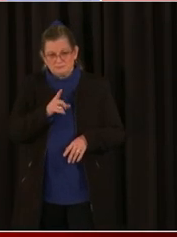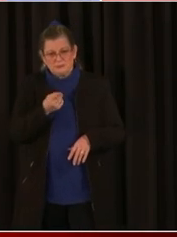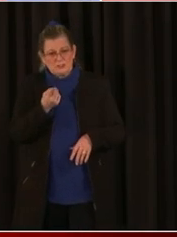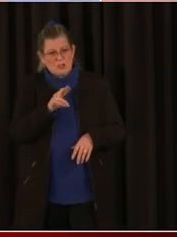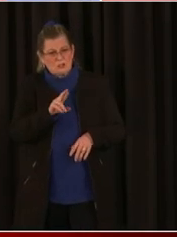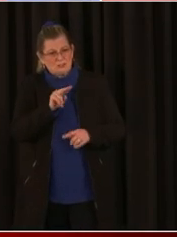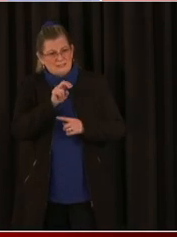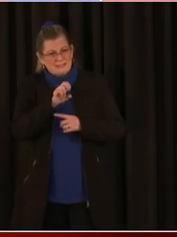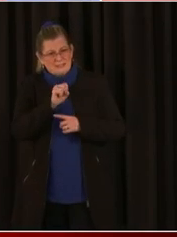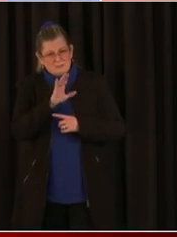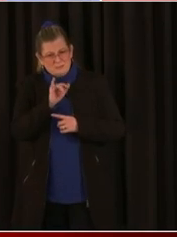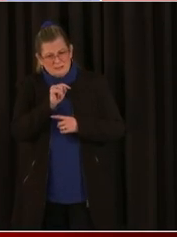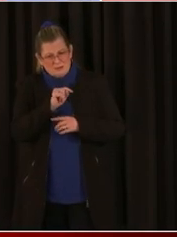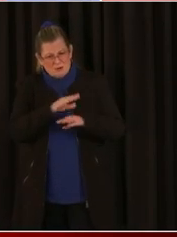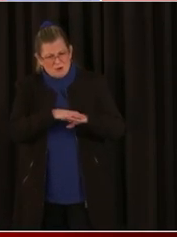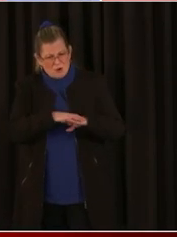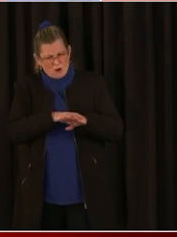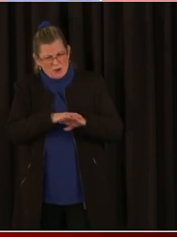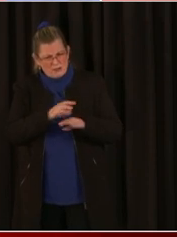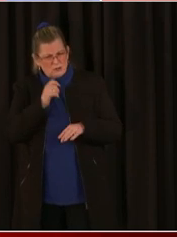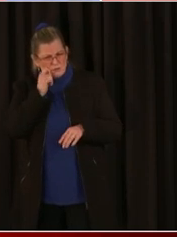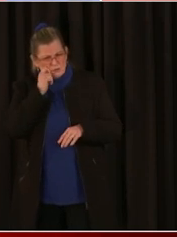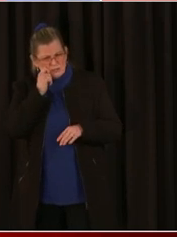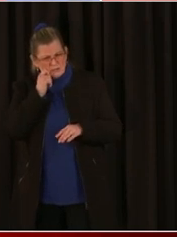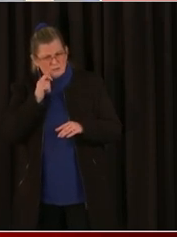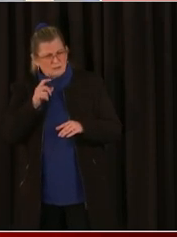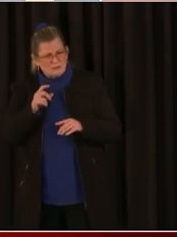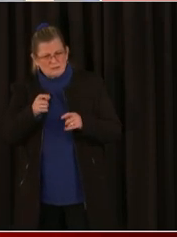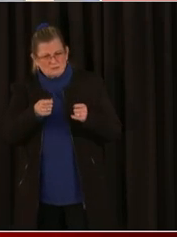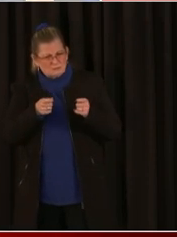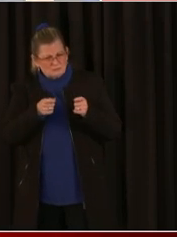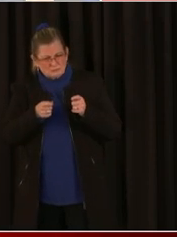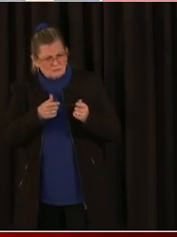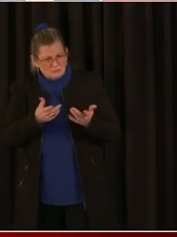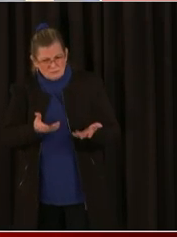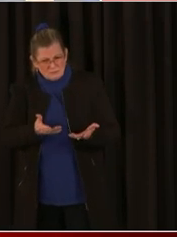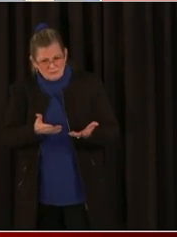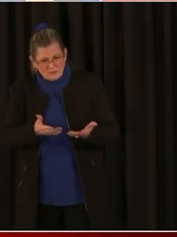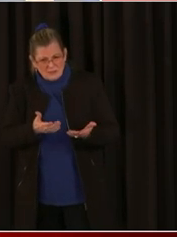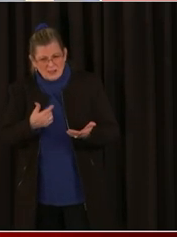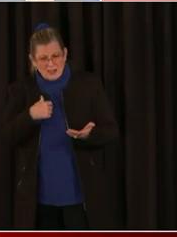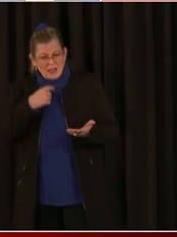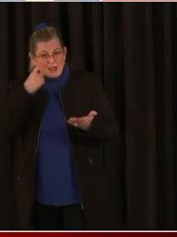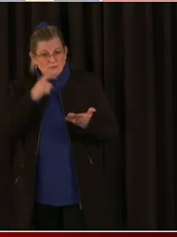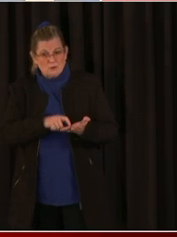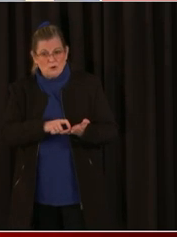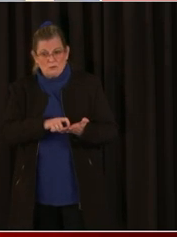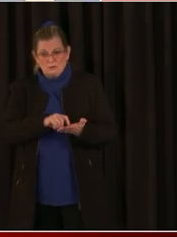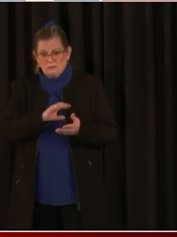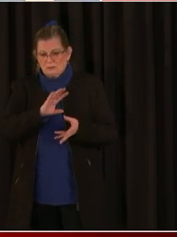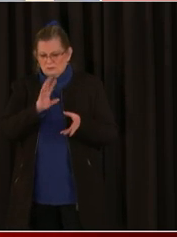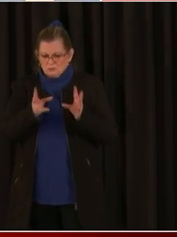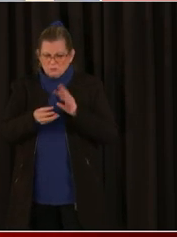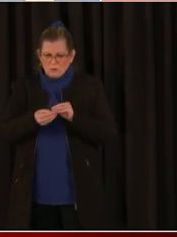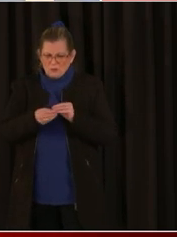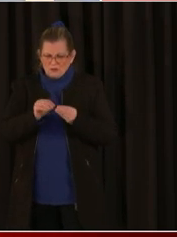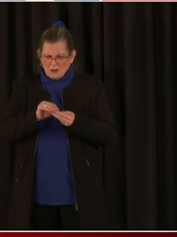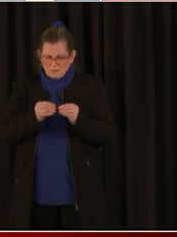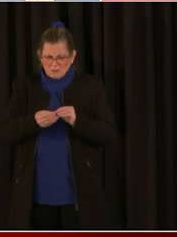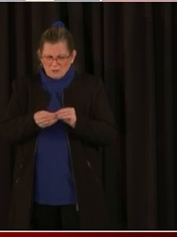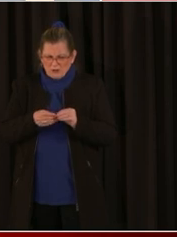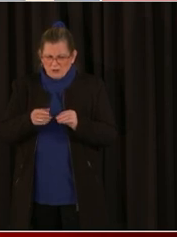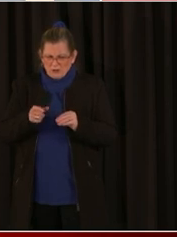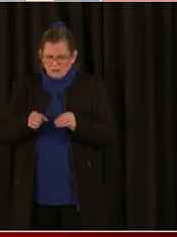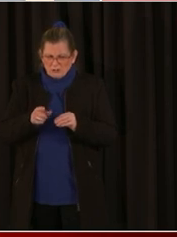I think that on the race data, thank you for releasing that. I heard you give a bunch of caveats. One thing I noticed is that the total number, if you look at that graph,